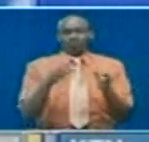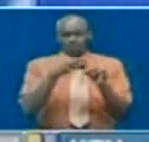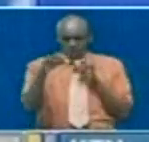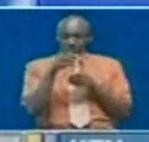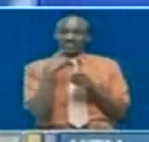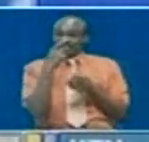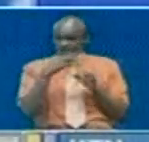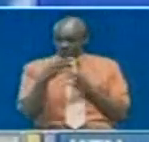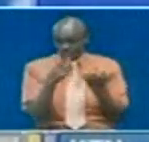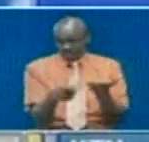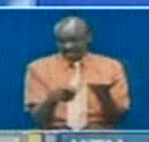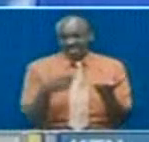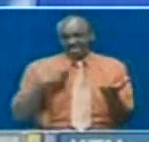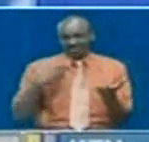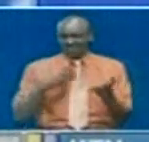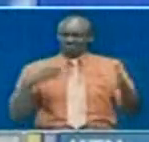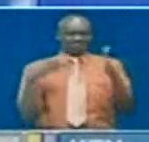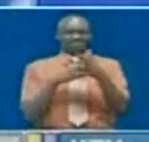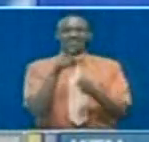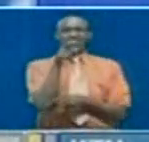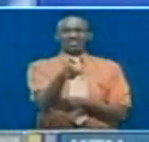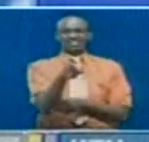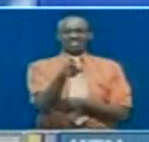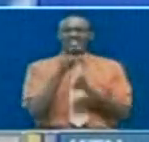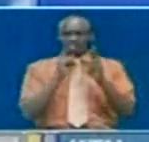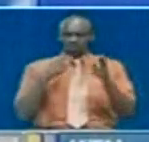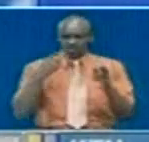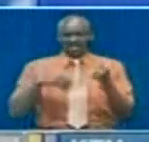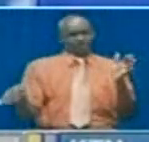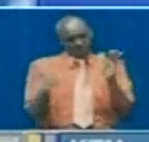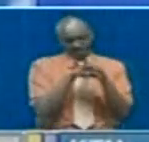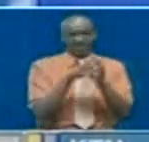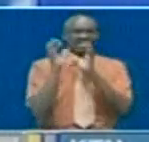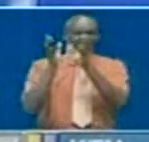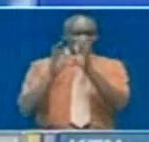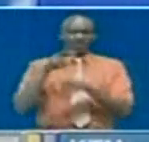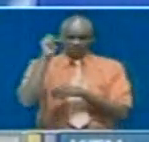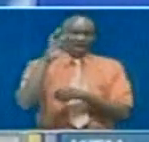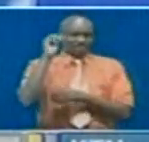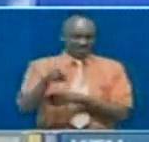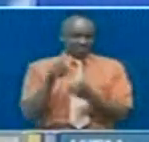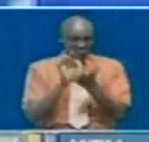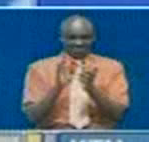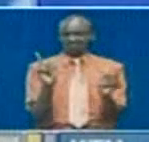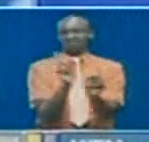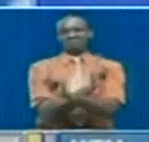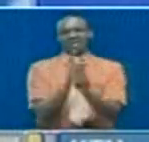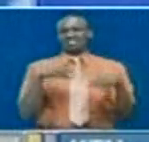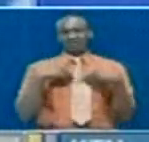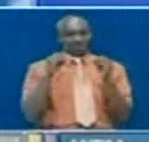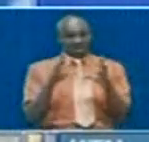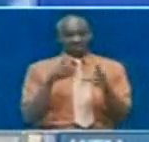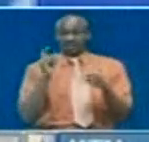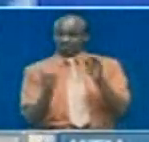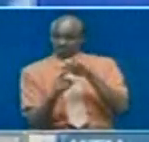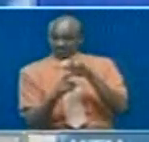and Democracy Court have rejected the Coalition's resolve to remove Kilifi North MP Gedion Mung'aro as the minority